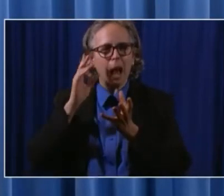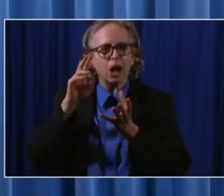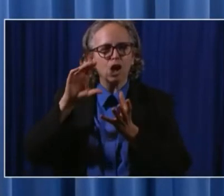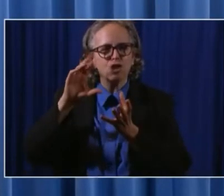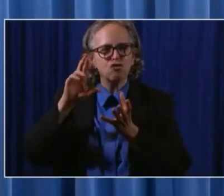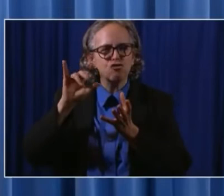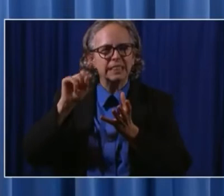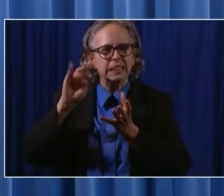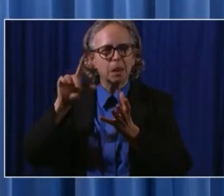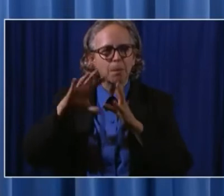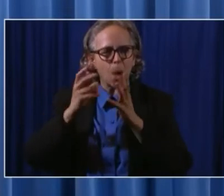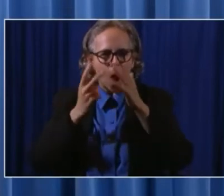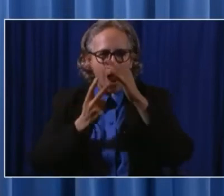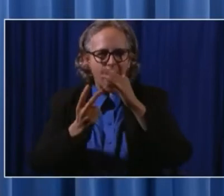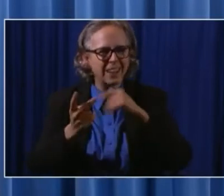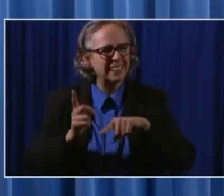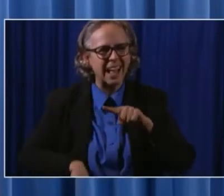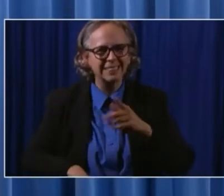we do in the next few weeks.